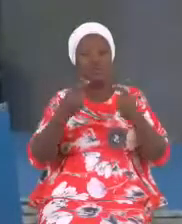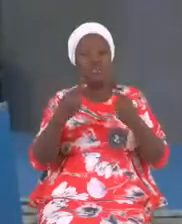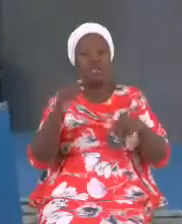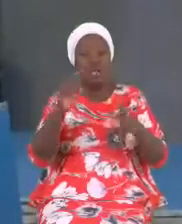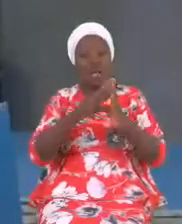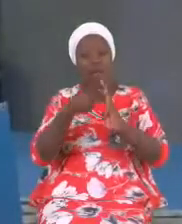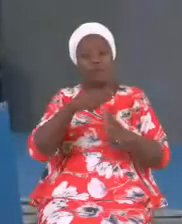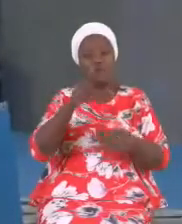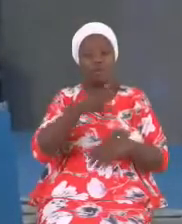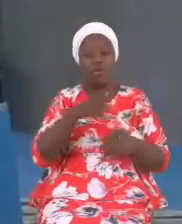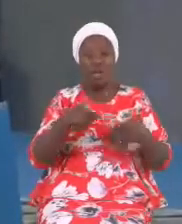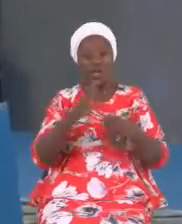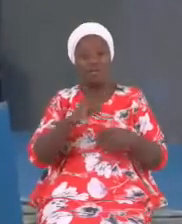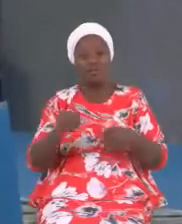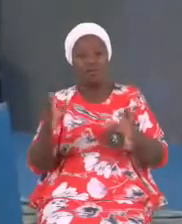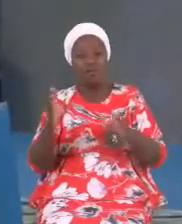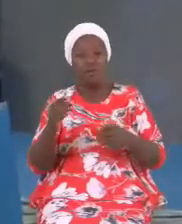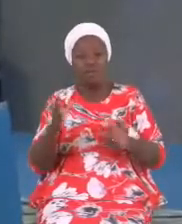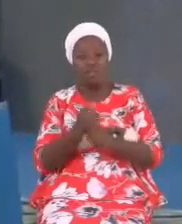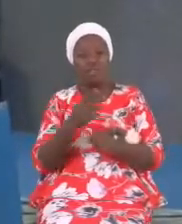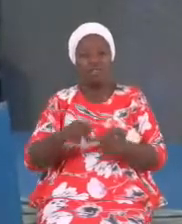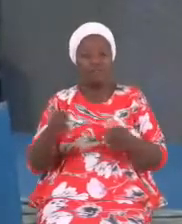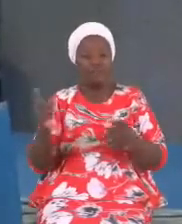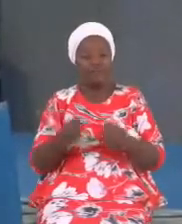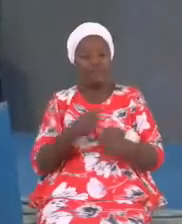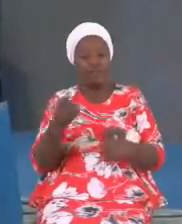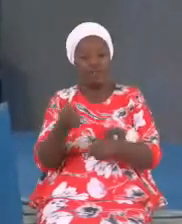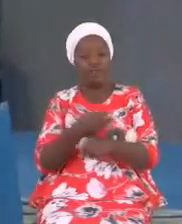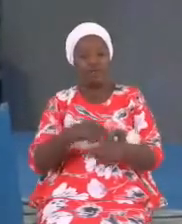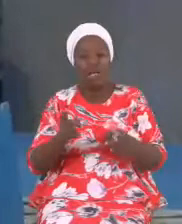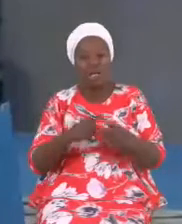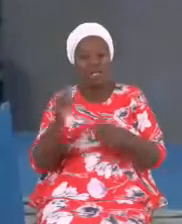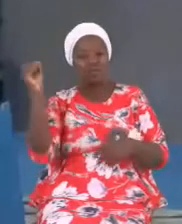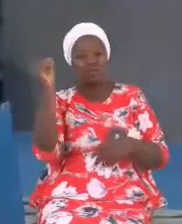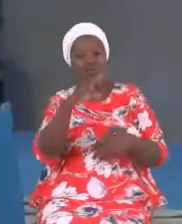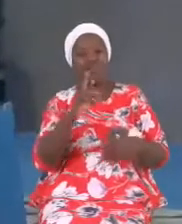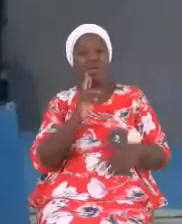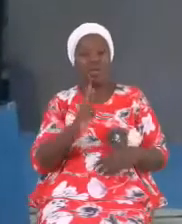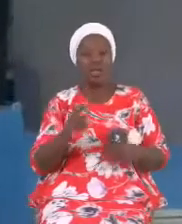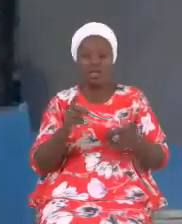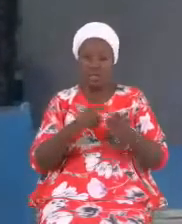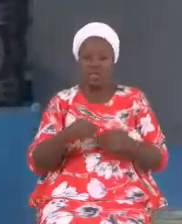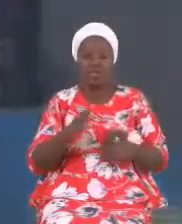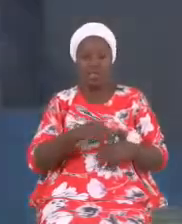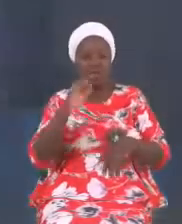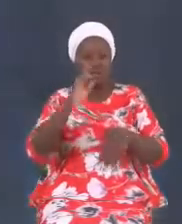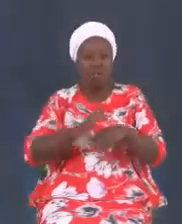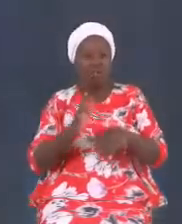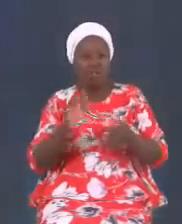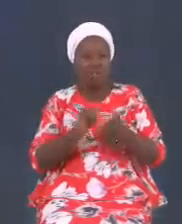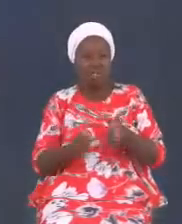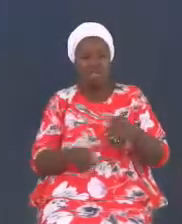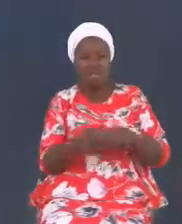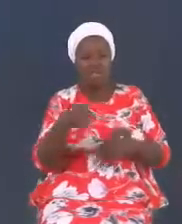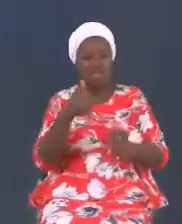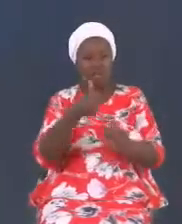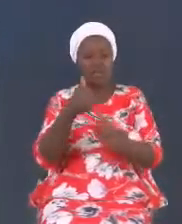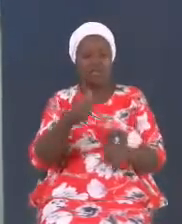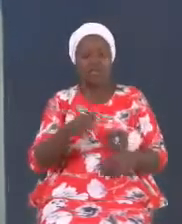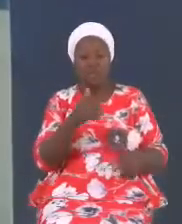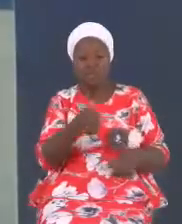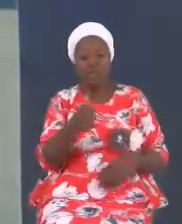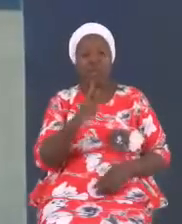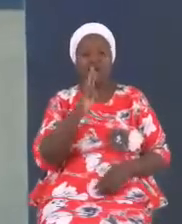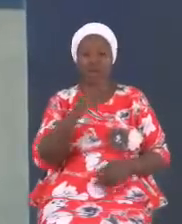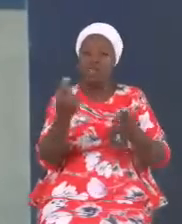stone and stone her." And they were convicted that they themselves were sinners and they